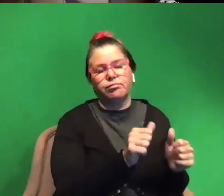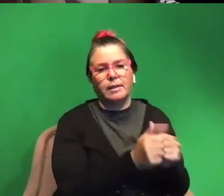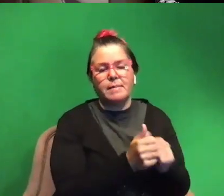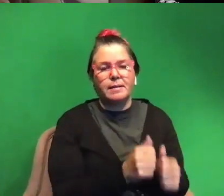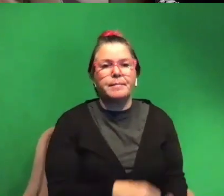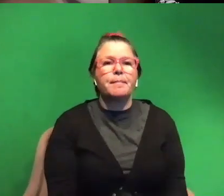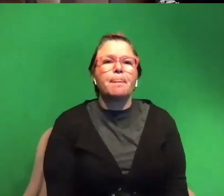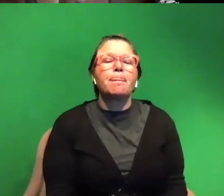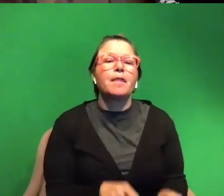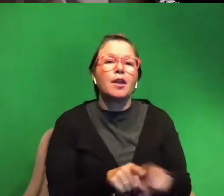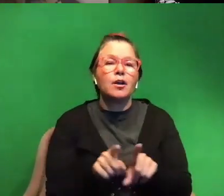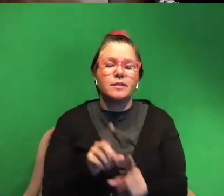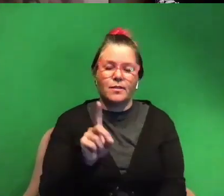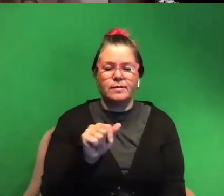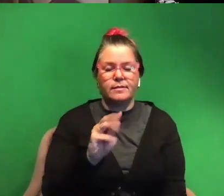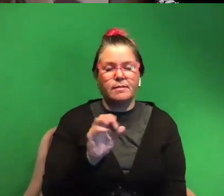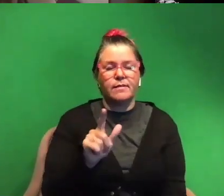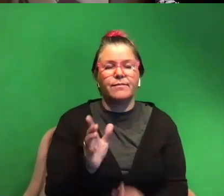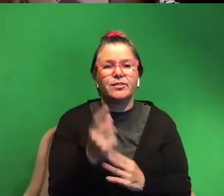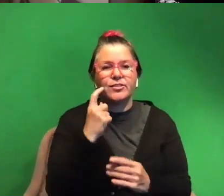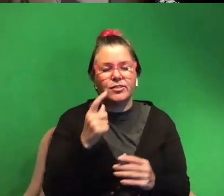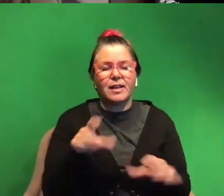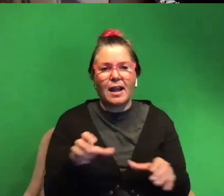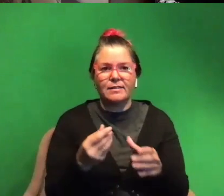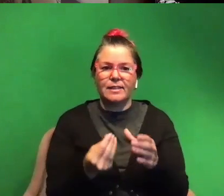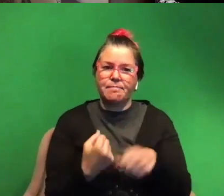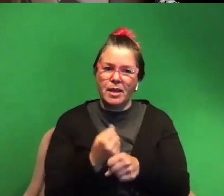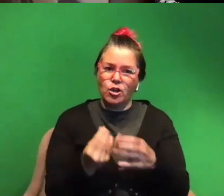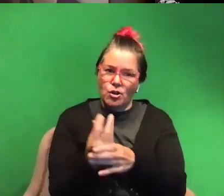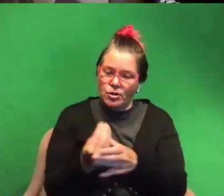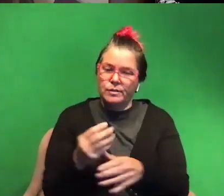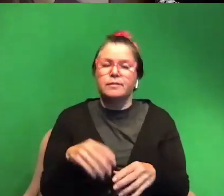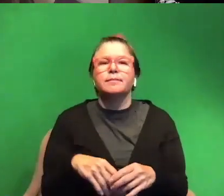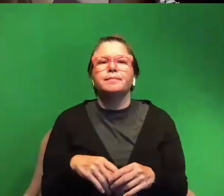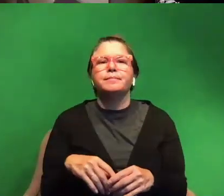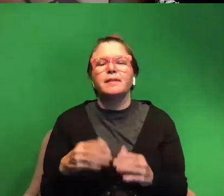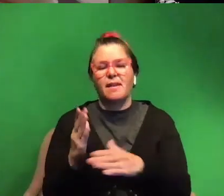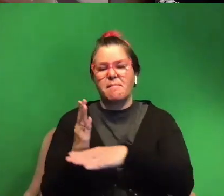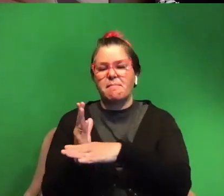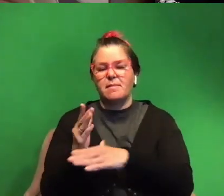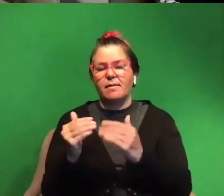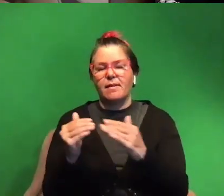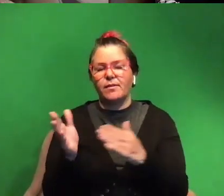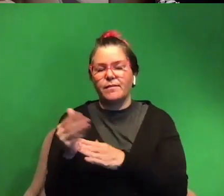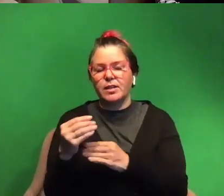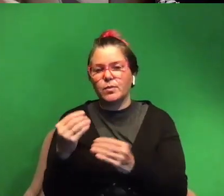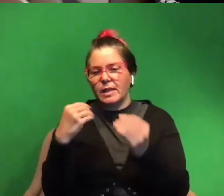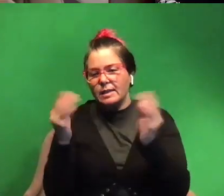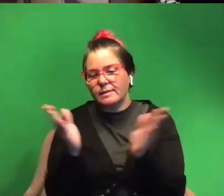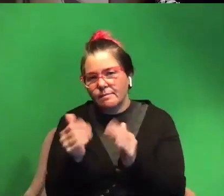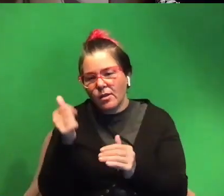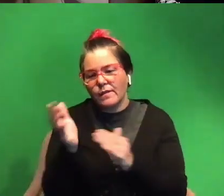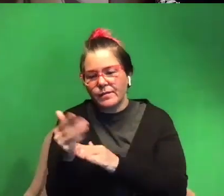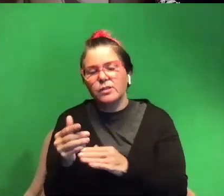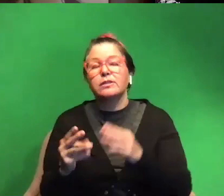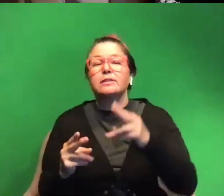Then you also have things like damselfish that are actively creating gardens. You have mid-level fish that are going to feed on some of those smaller fish. Then you're going to have